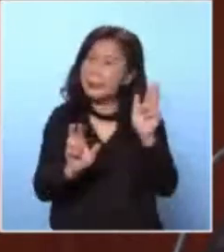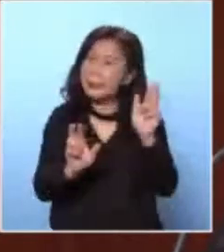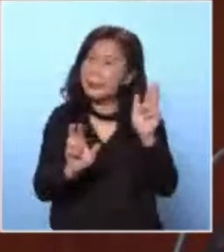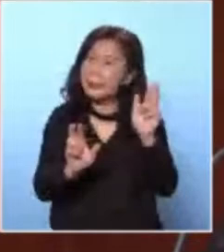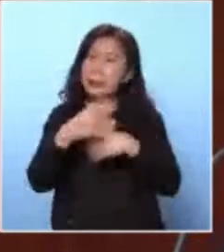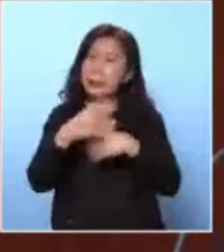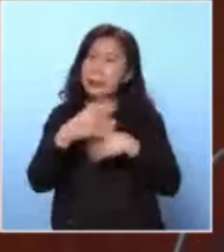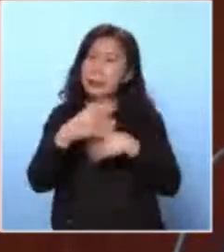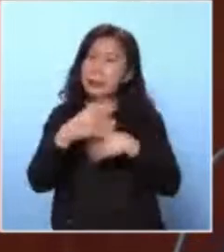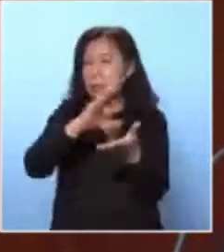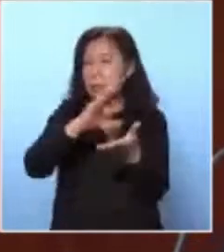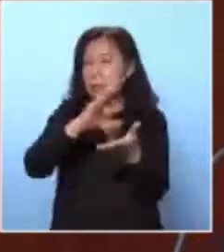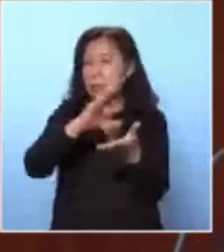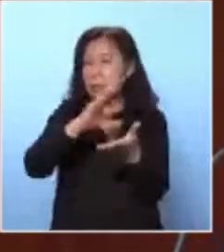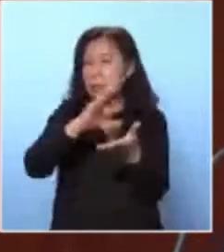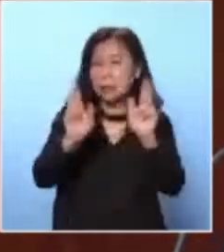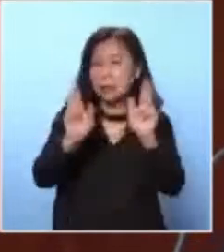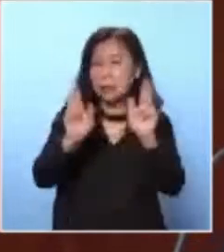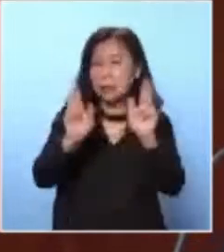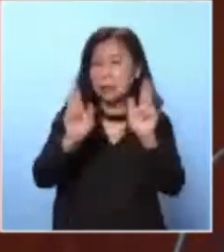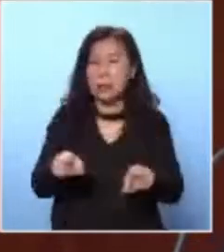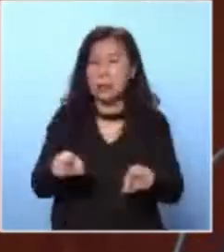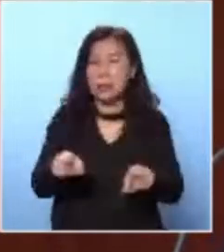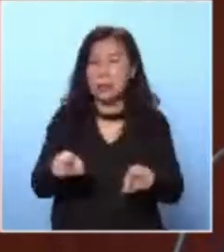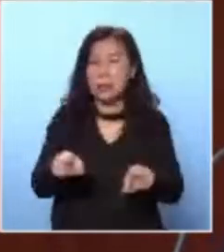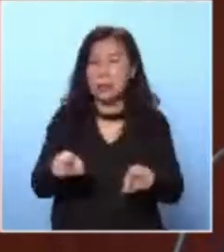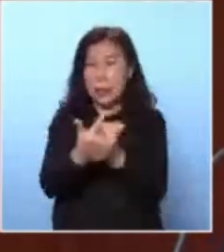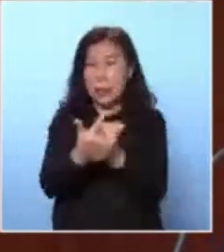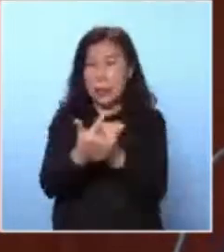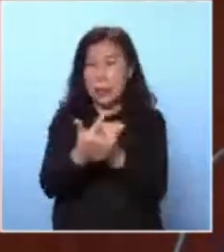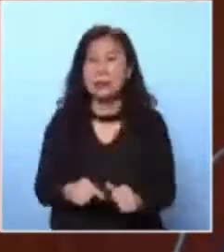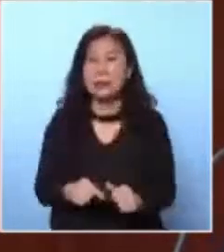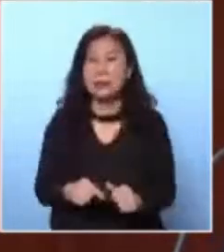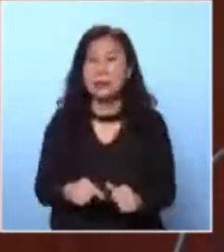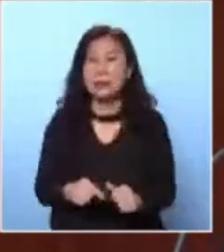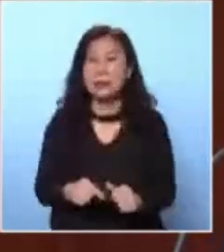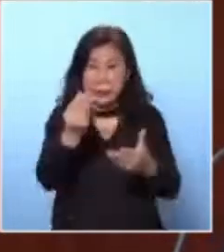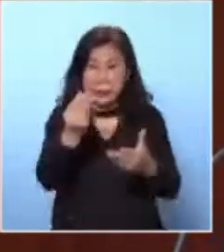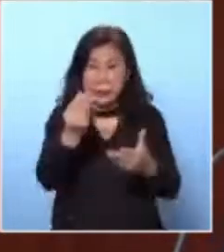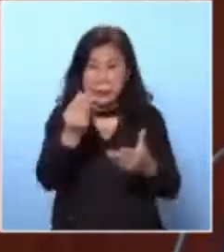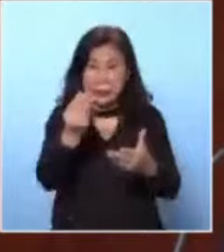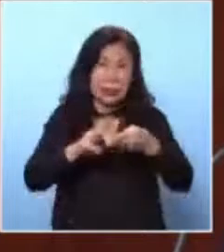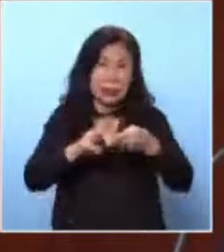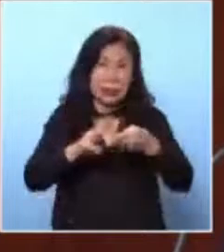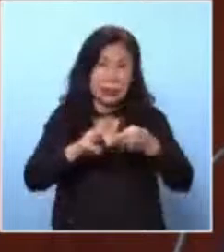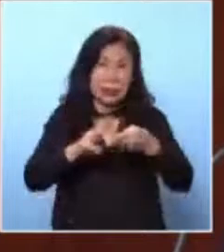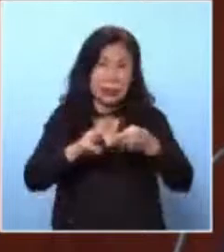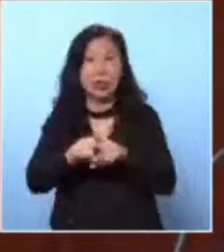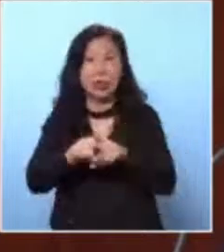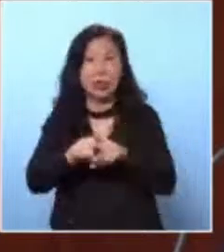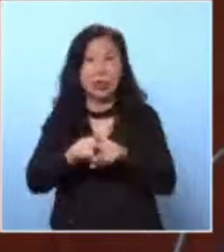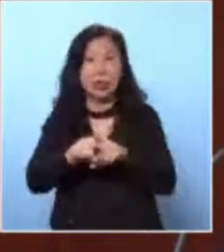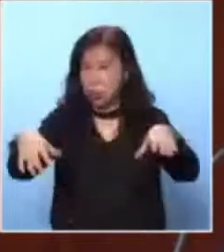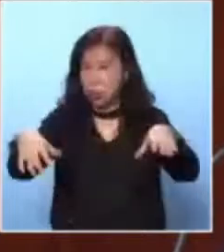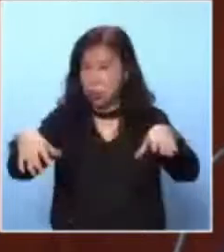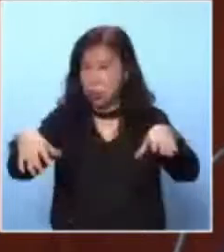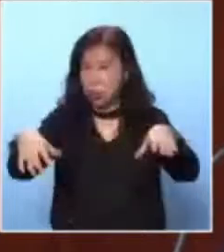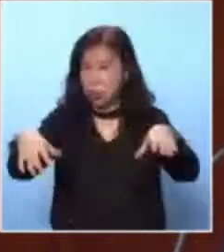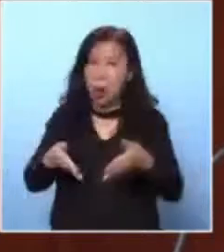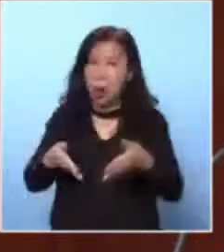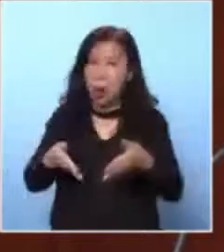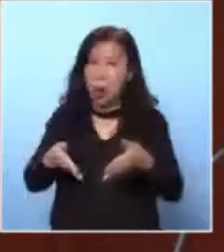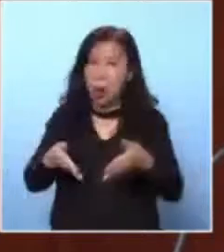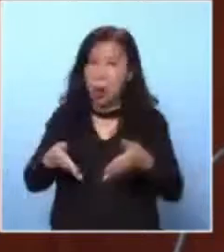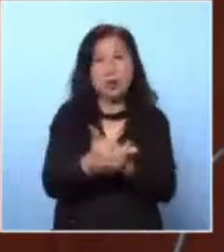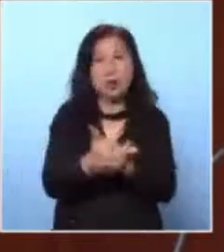actual situation of Hong Kong. District Environment. The government will launch the Shining City project to enhance the